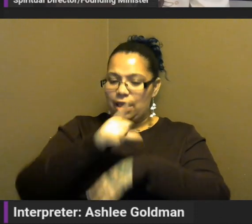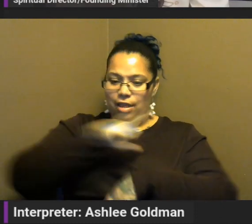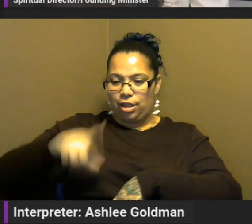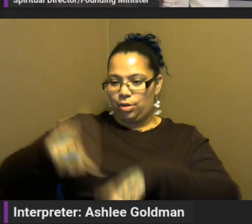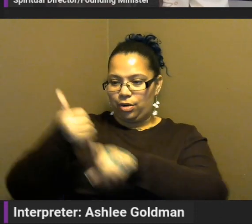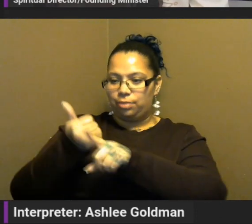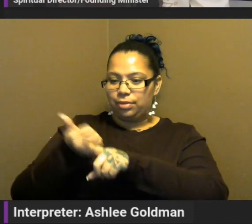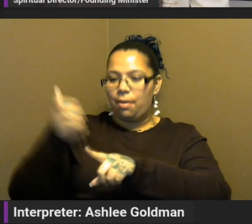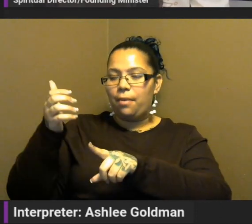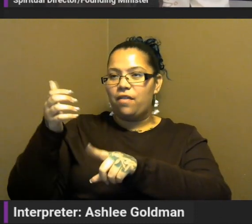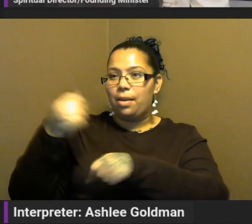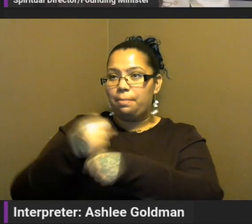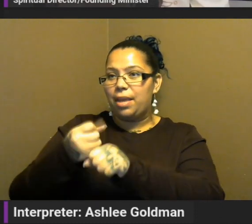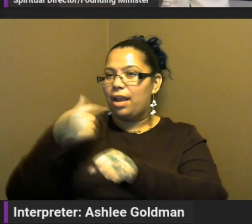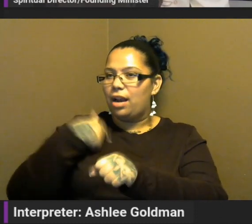be glad in it."